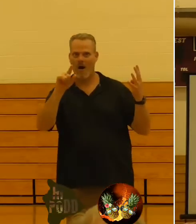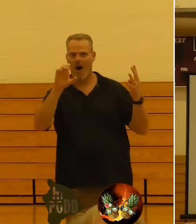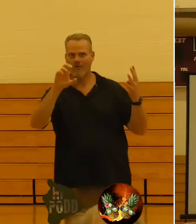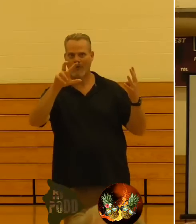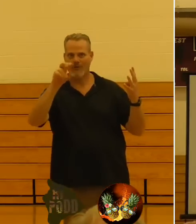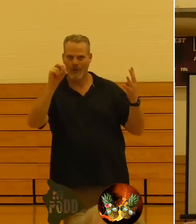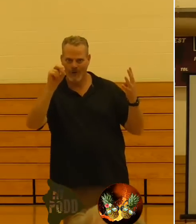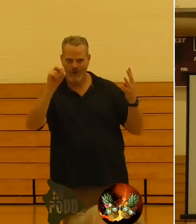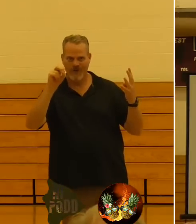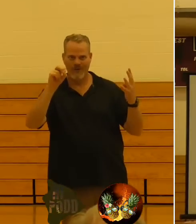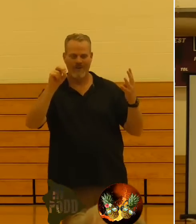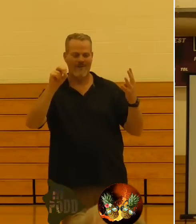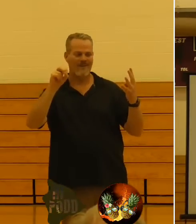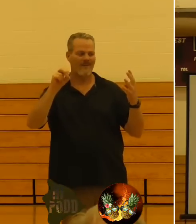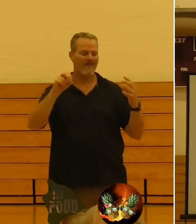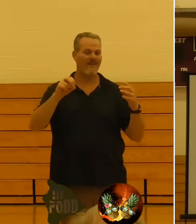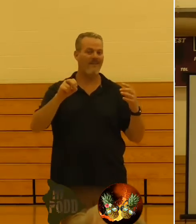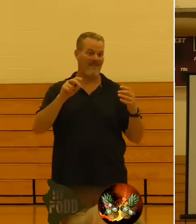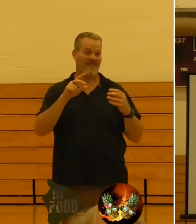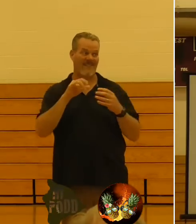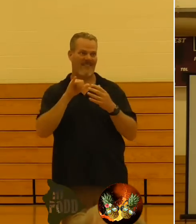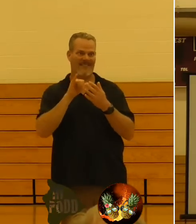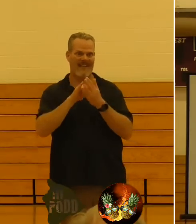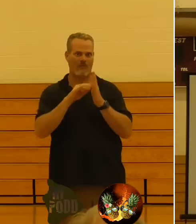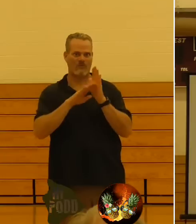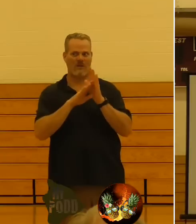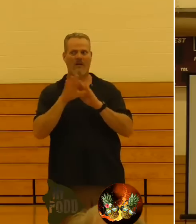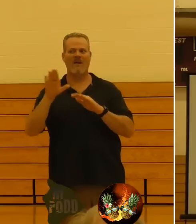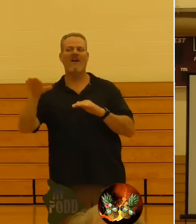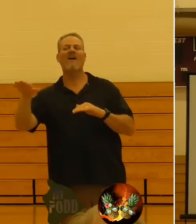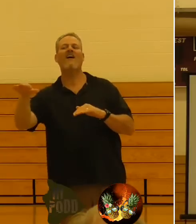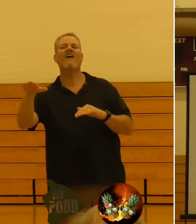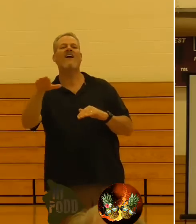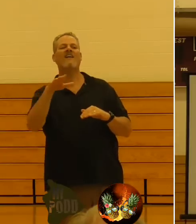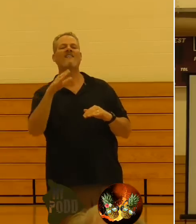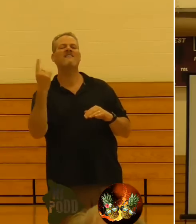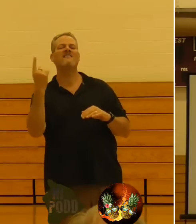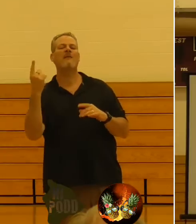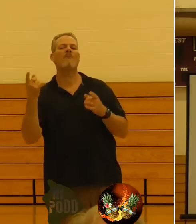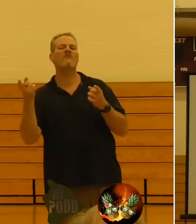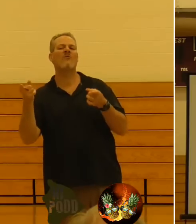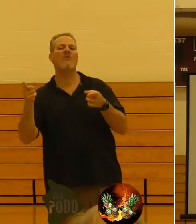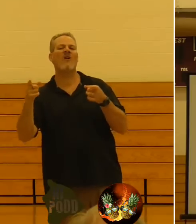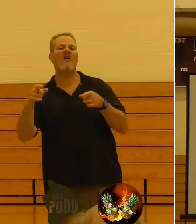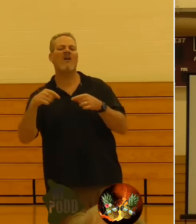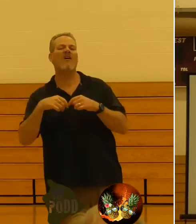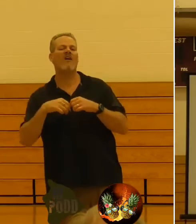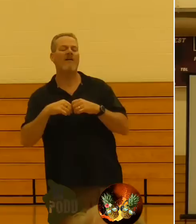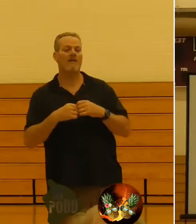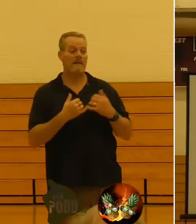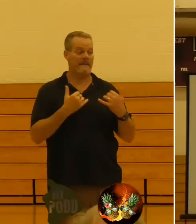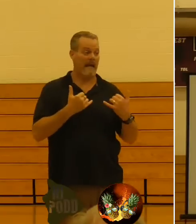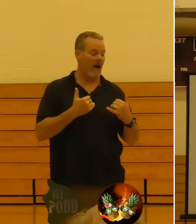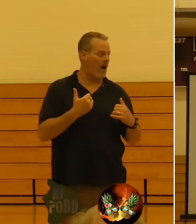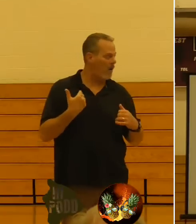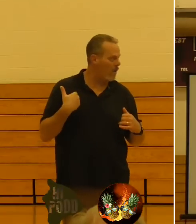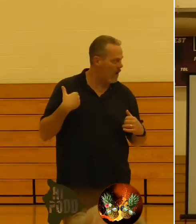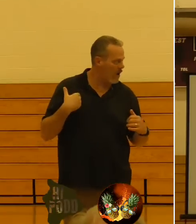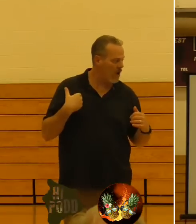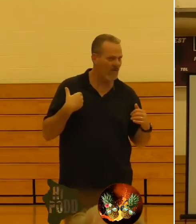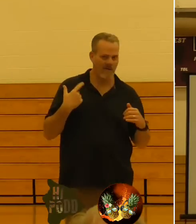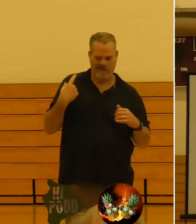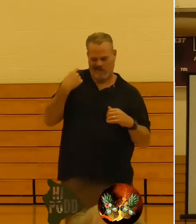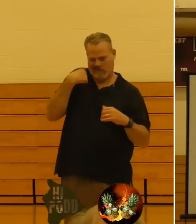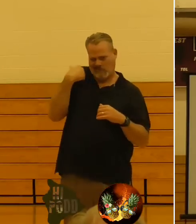130 events. That's when we kind of went out and said, hey, something's going on. And now we have, after